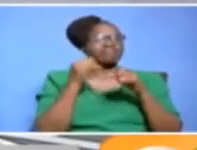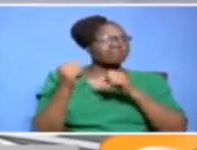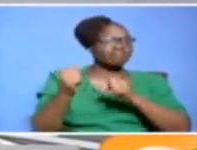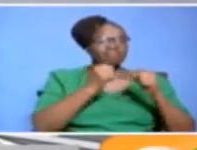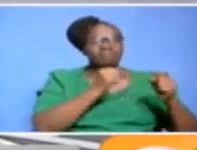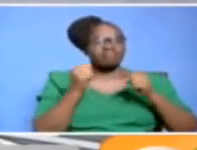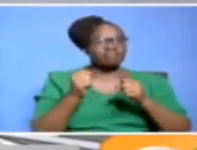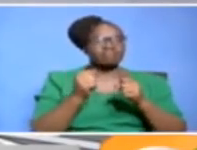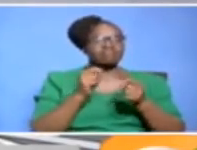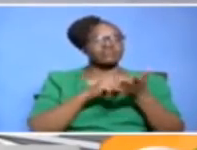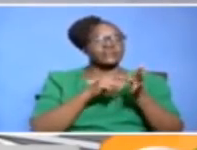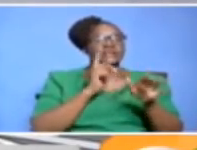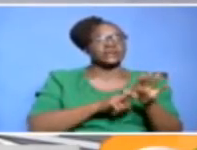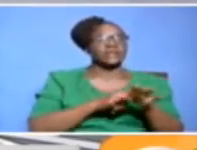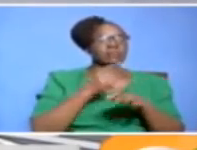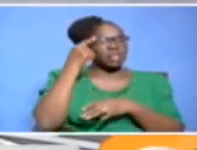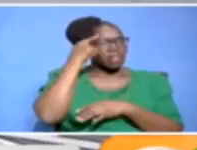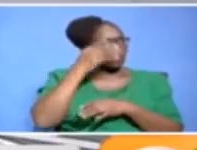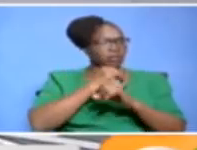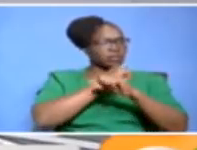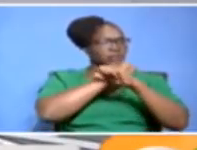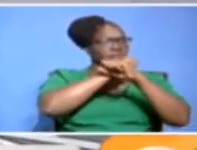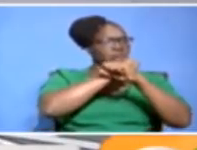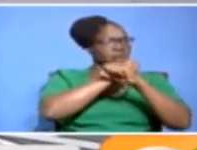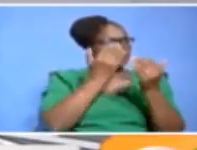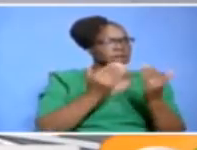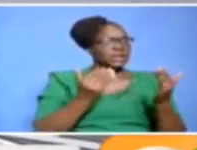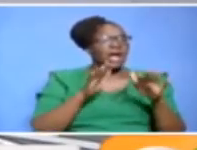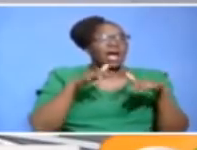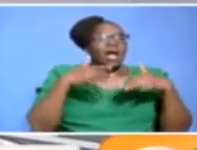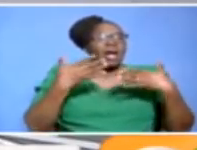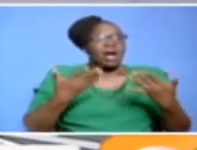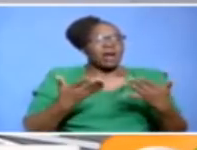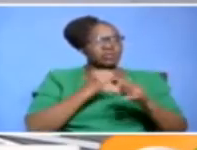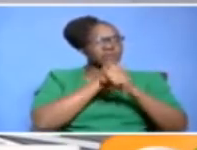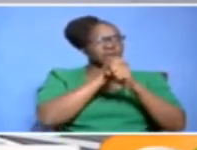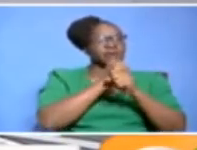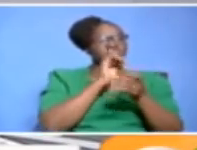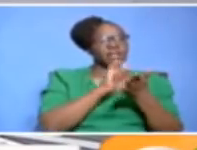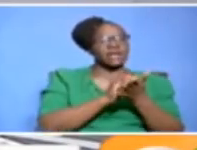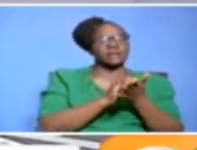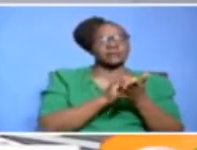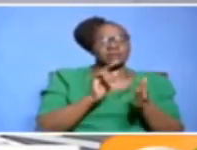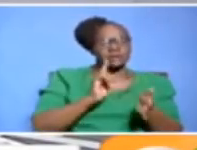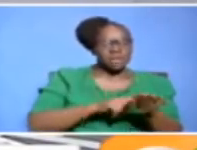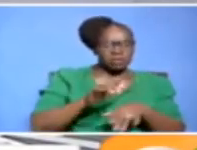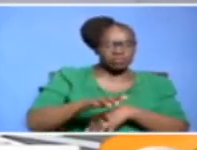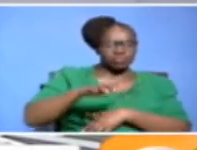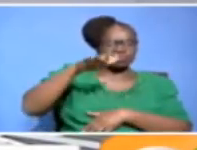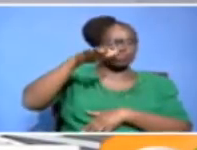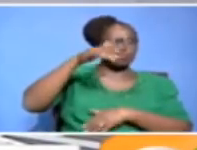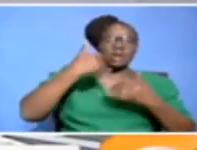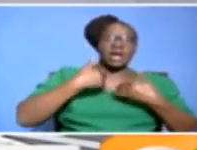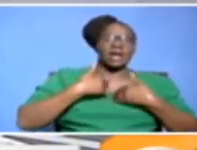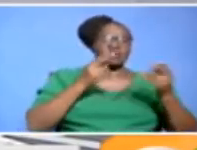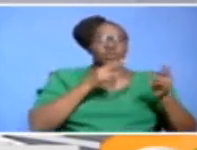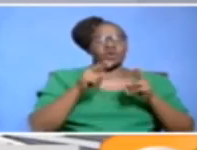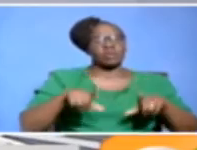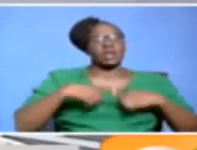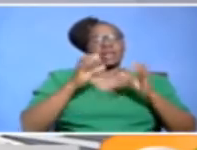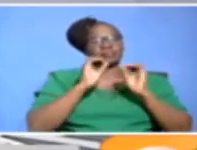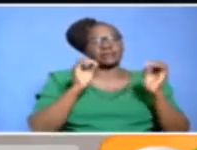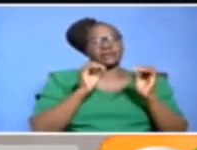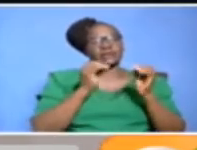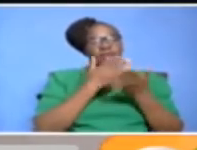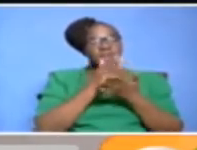about defending a child, how do you defend one that really hasn't had a childhood when you think about it? You know, many may think and